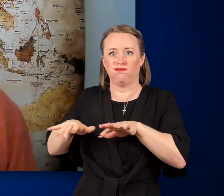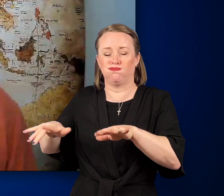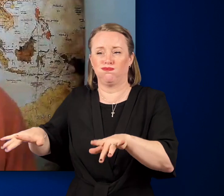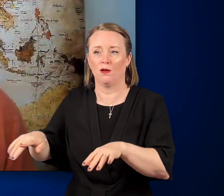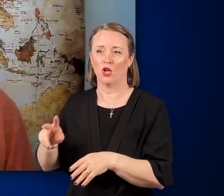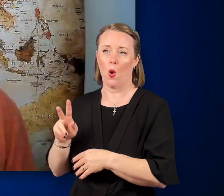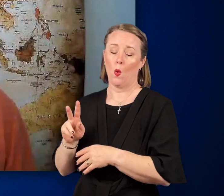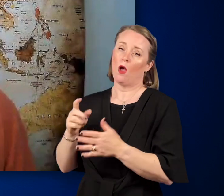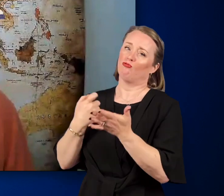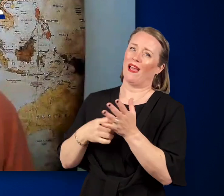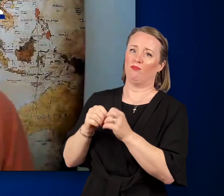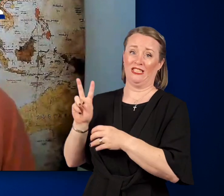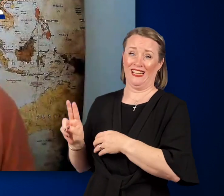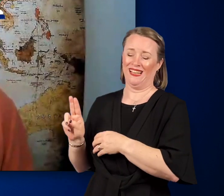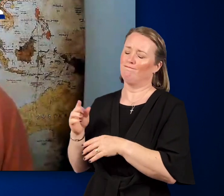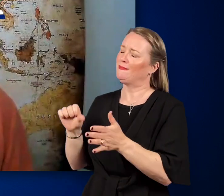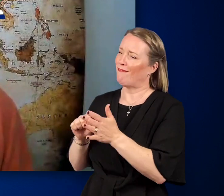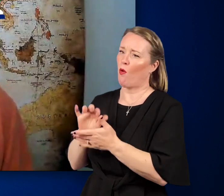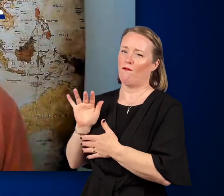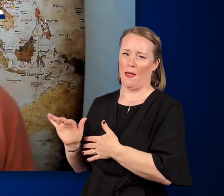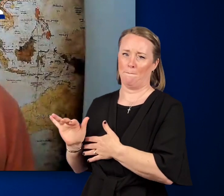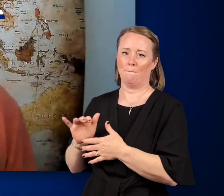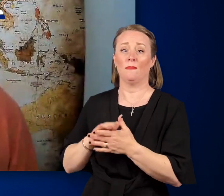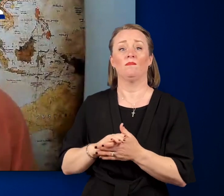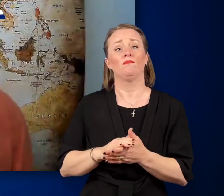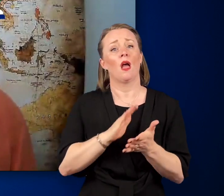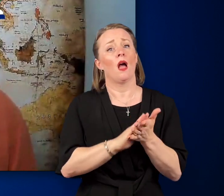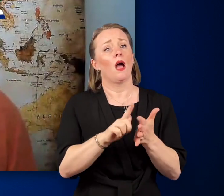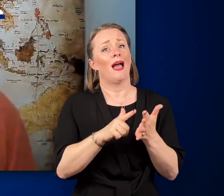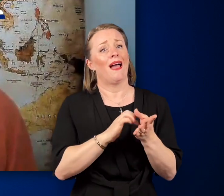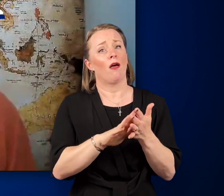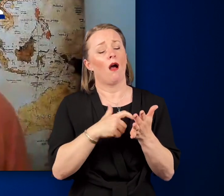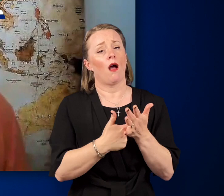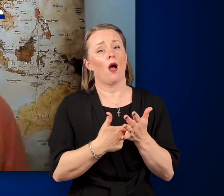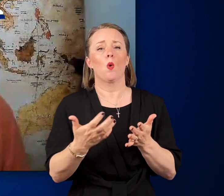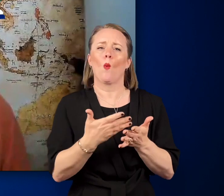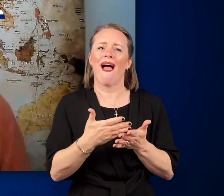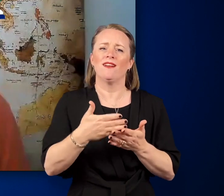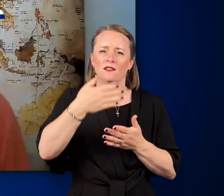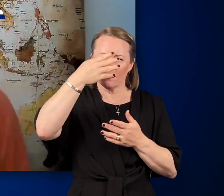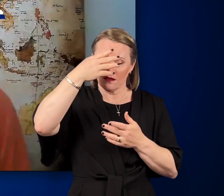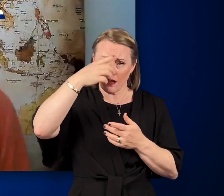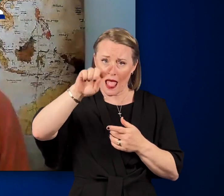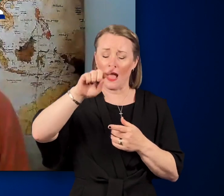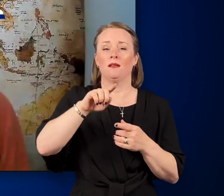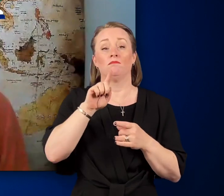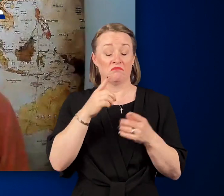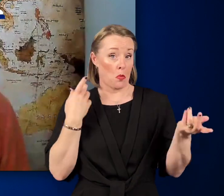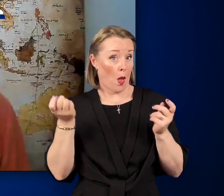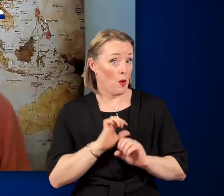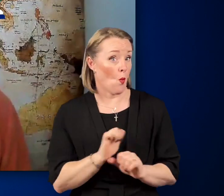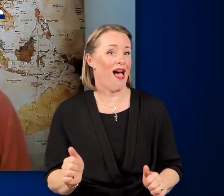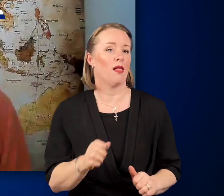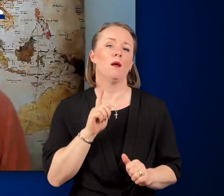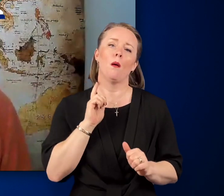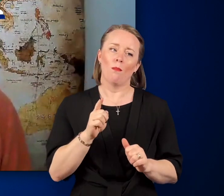increasing somewhat. Also pray for Heather. Thailand seems to have handled the coronavirus very well, but a lot of their borders are still locked down, and this has